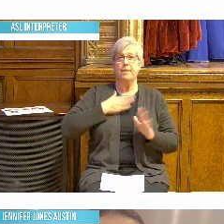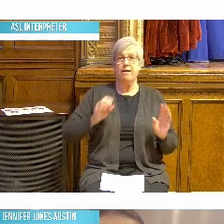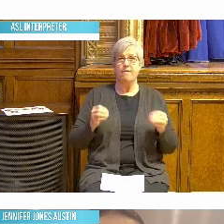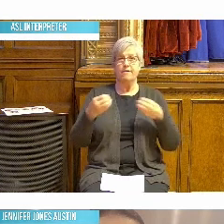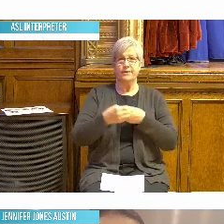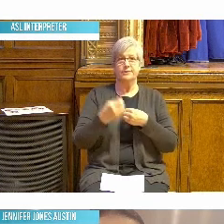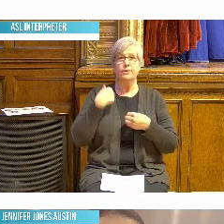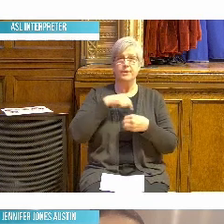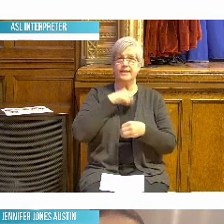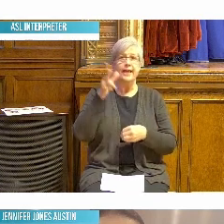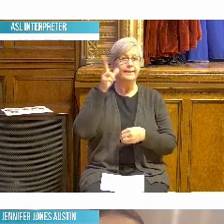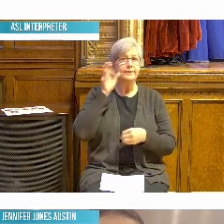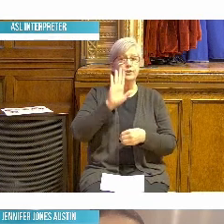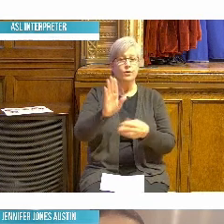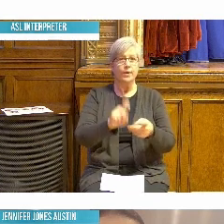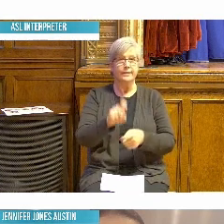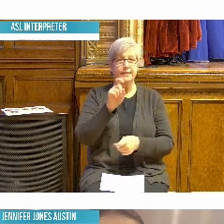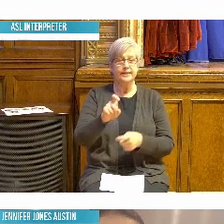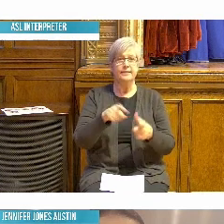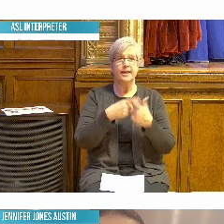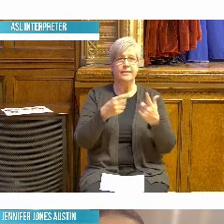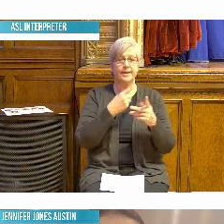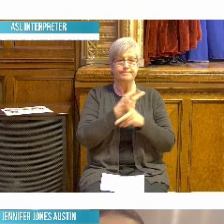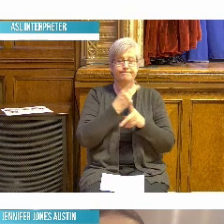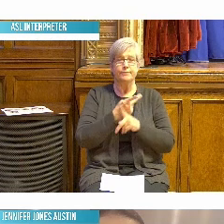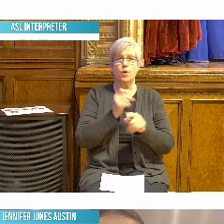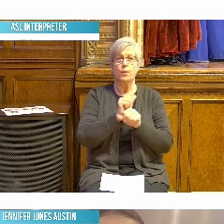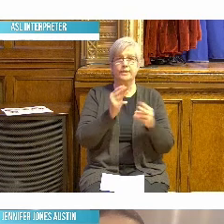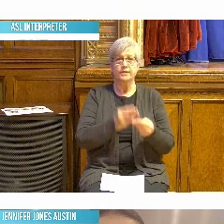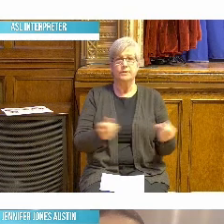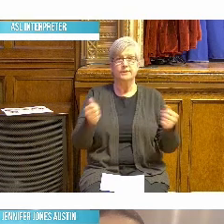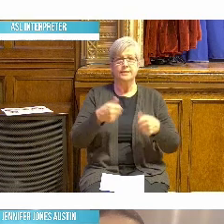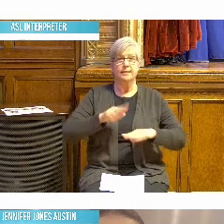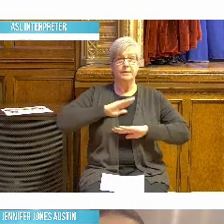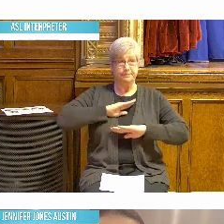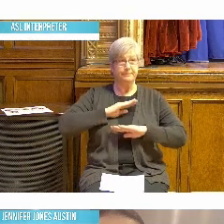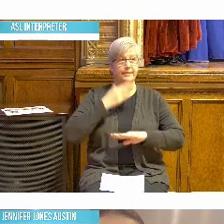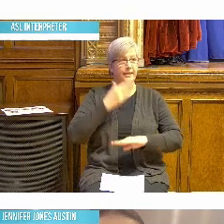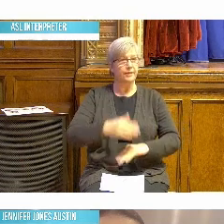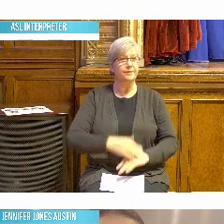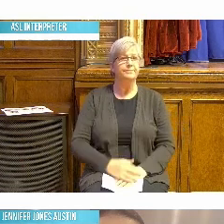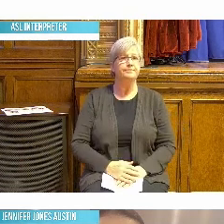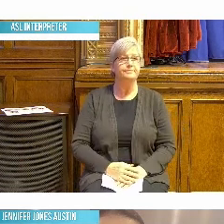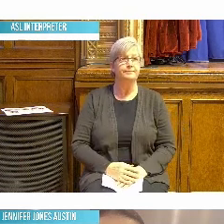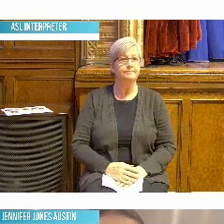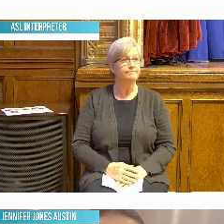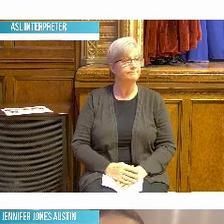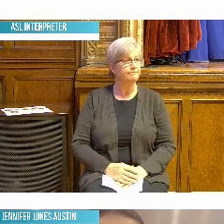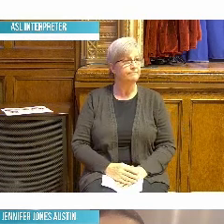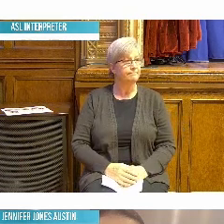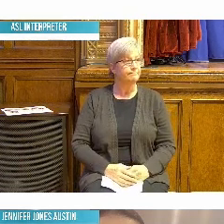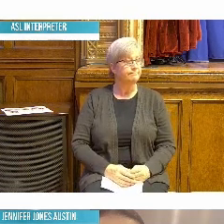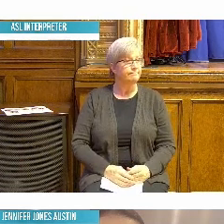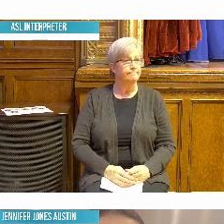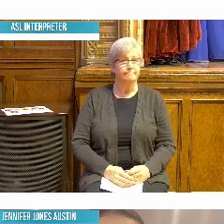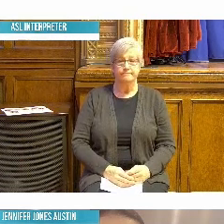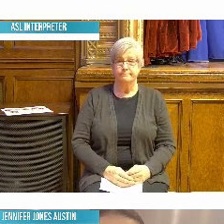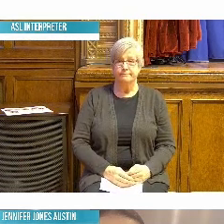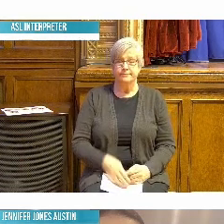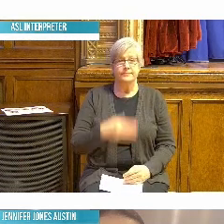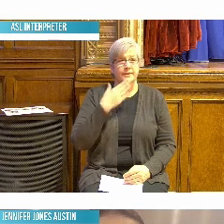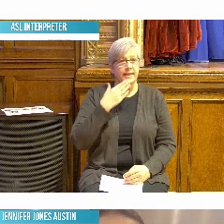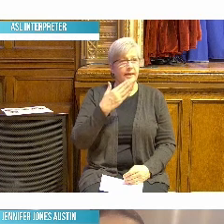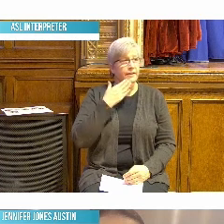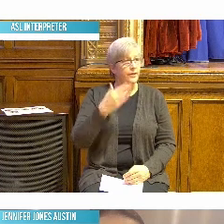office so we can listen to your needs and devise working solutions to meet them. Thank you. Thank you. Thank